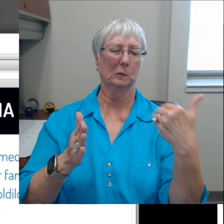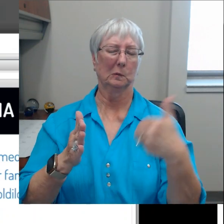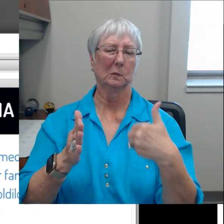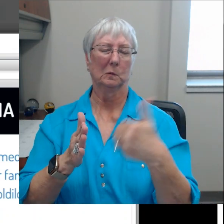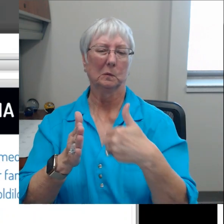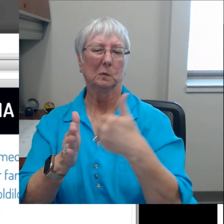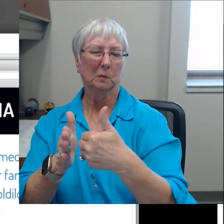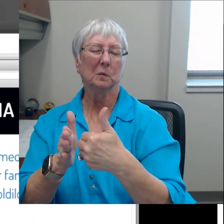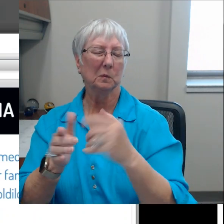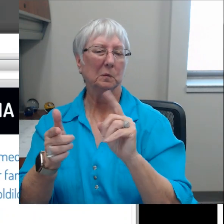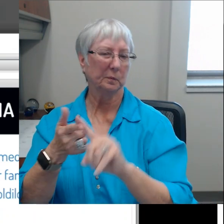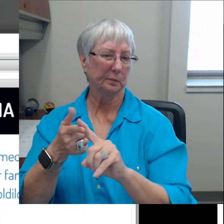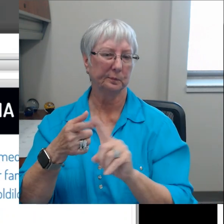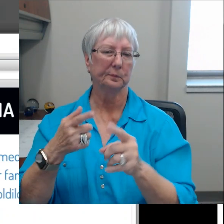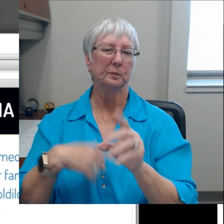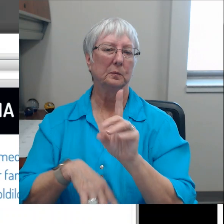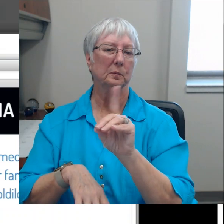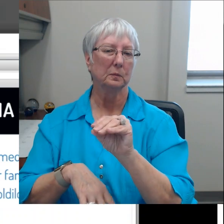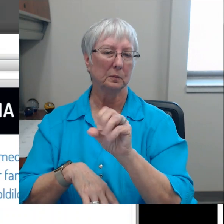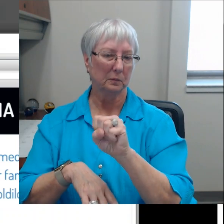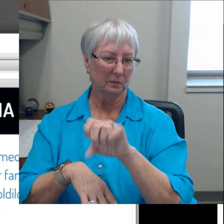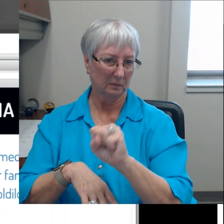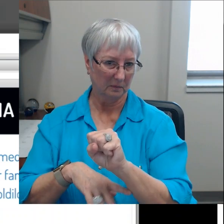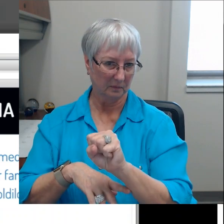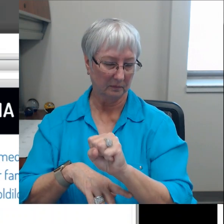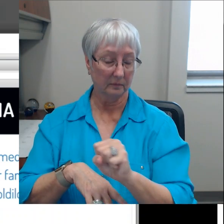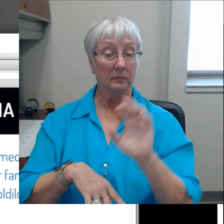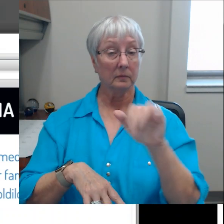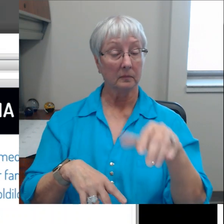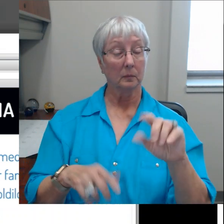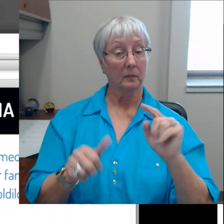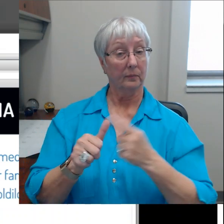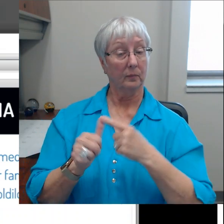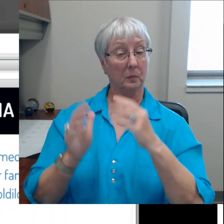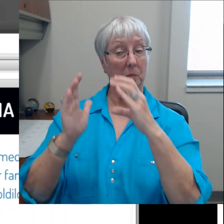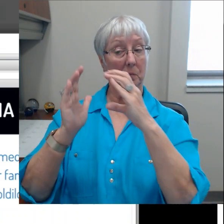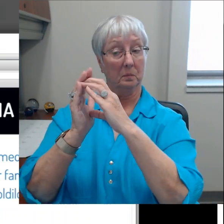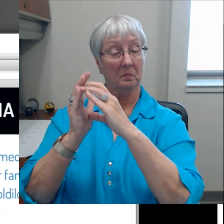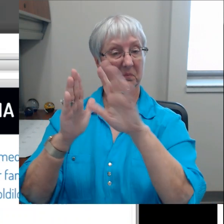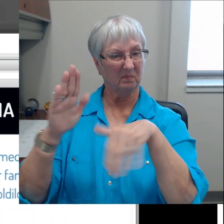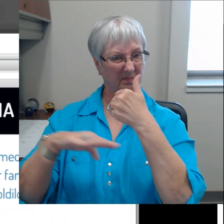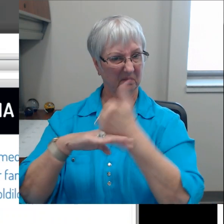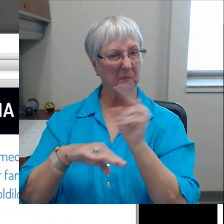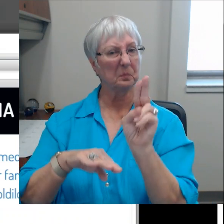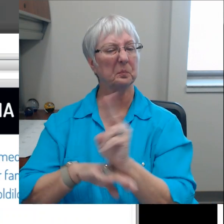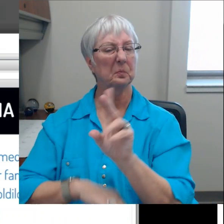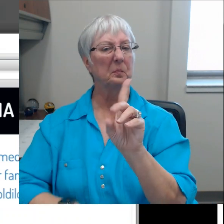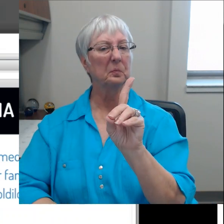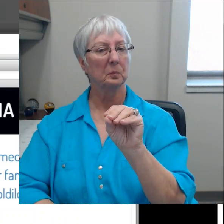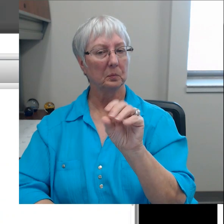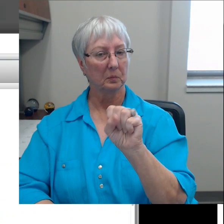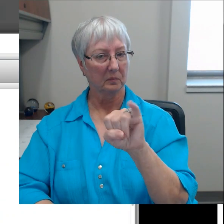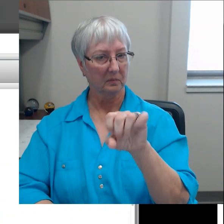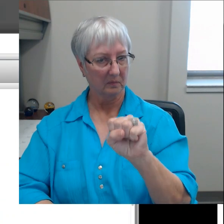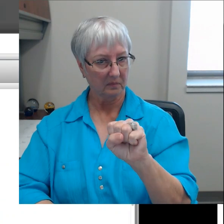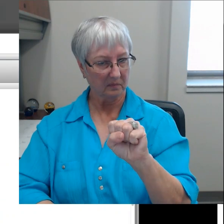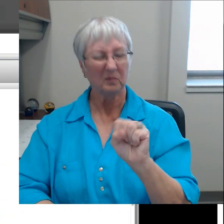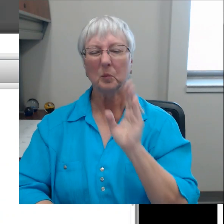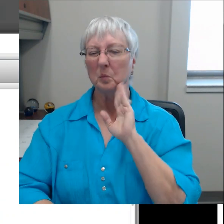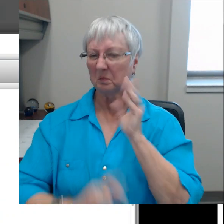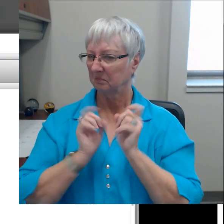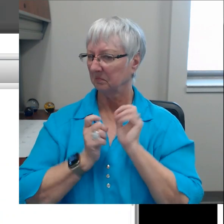it not really being that close. Since our lead-in paragraph is also set in Dosis, let's make the same change there as well. So we'll apply